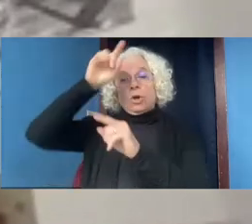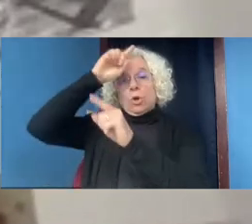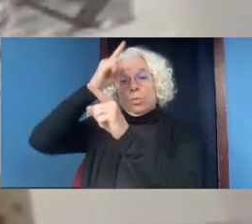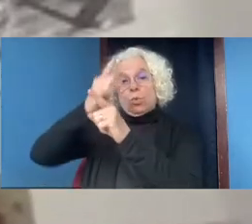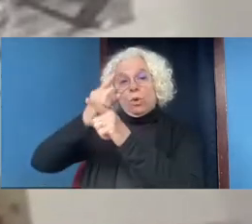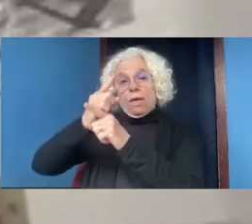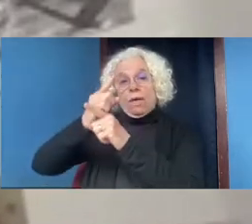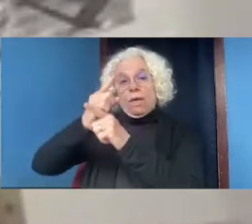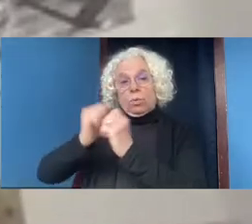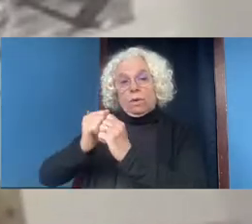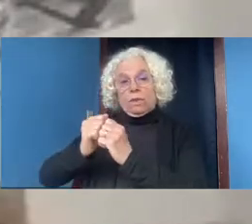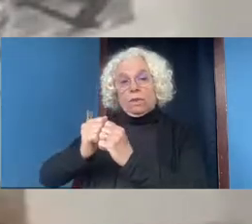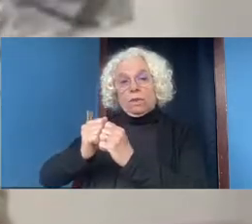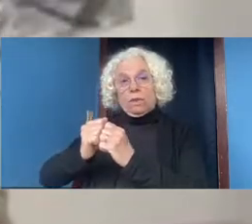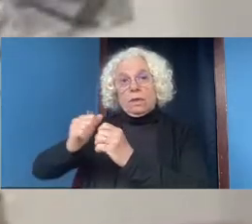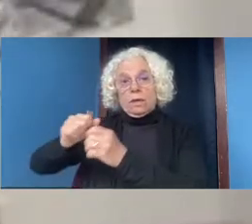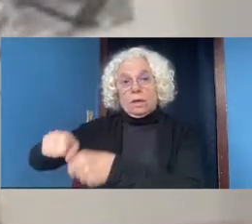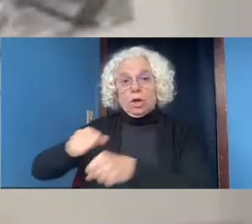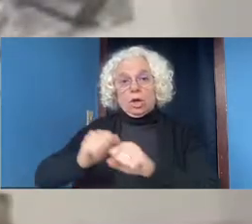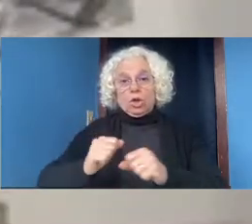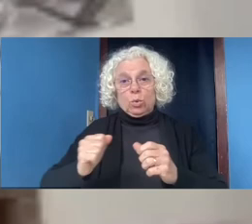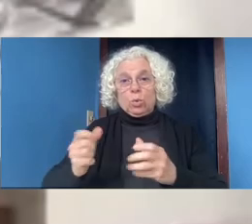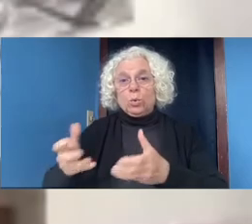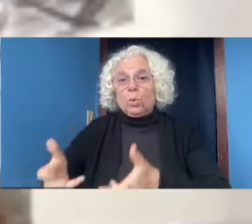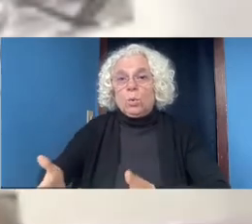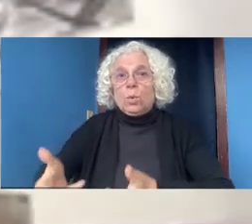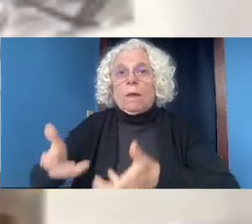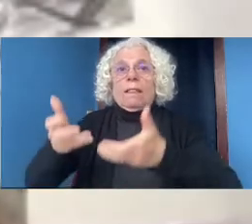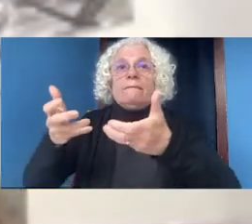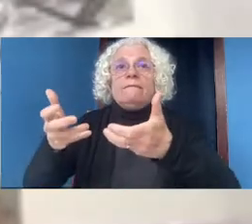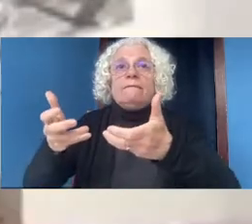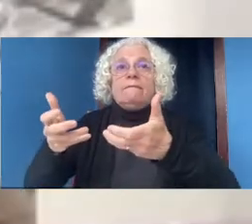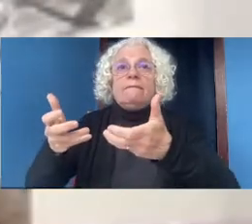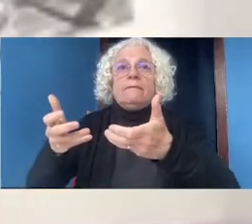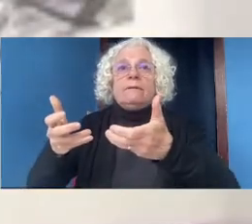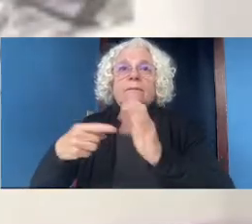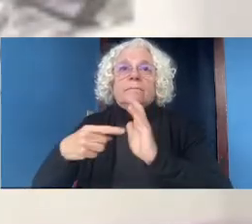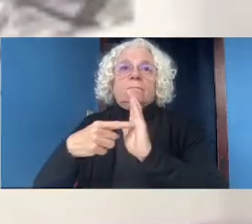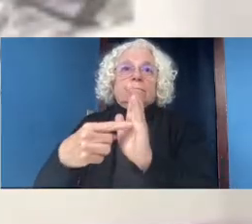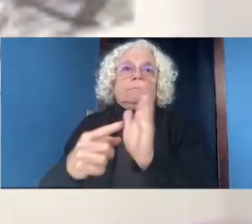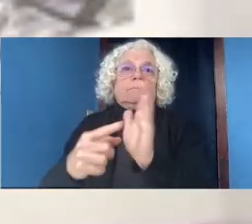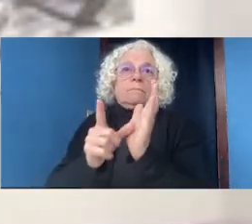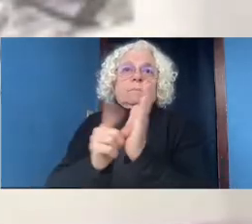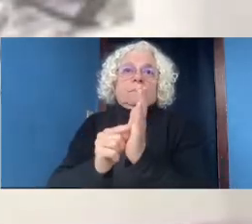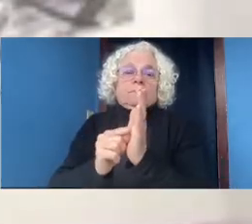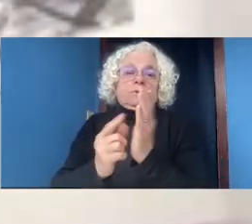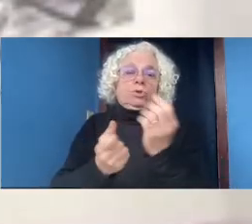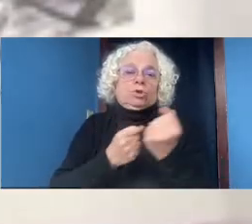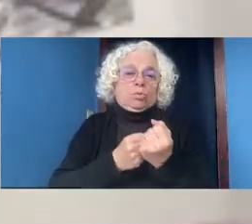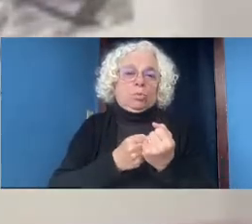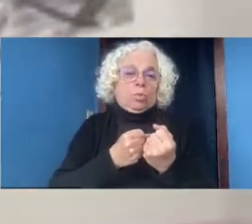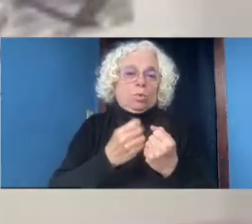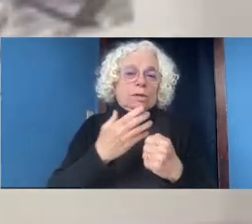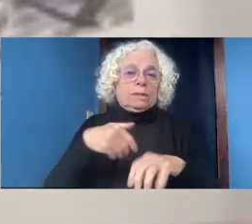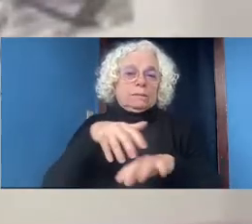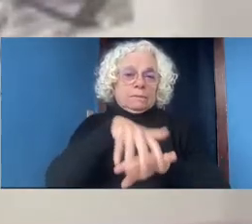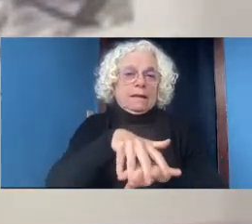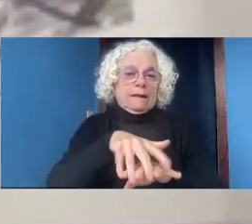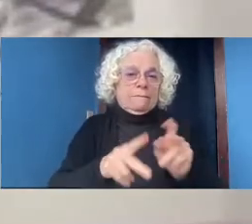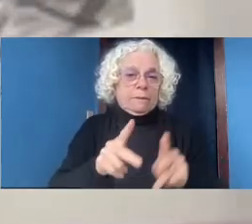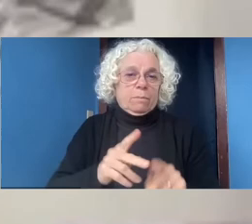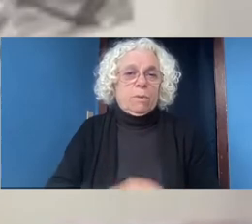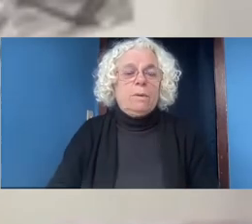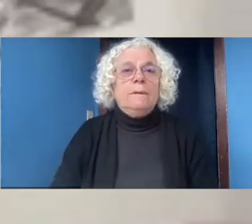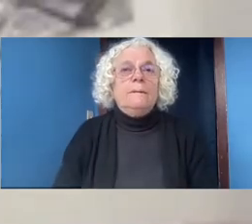published in support of Native Americans. one of my